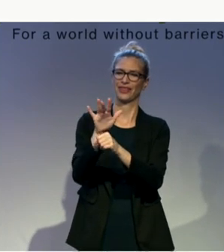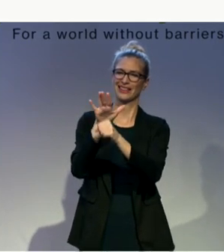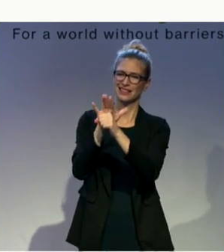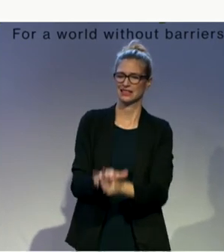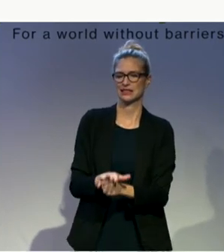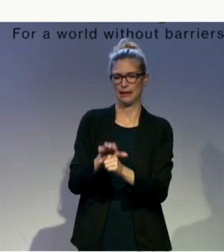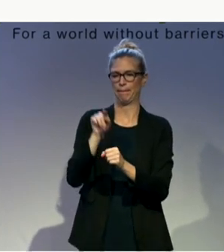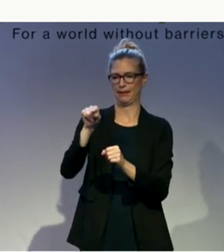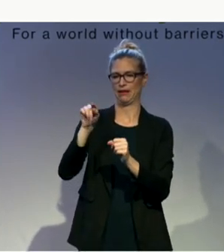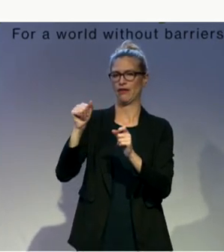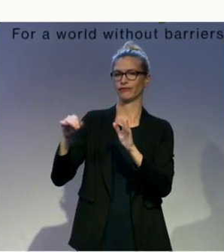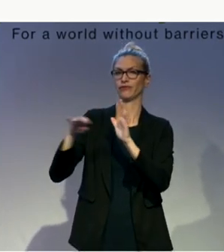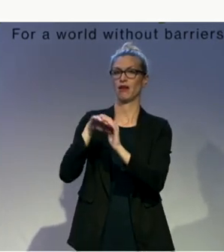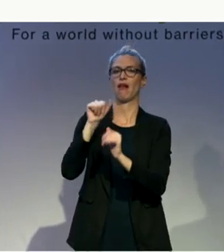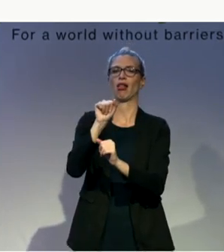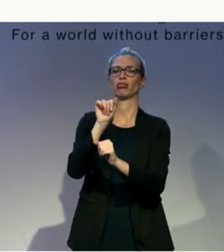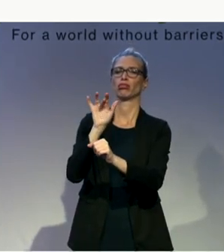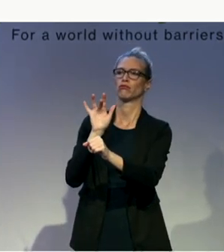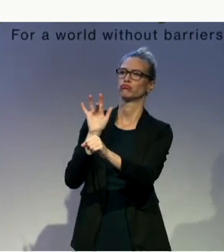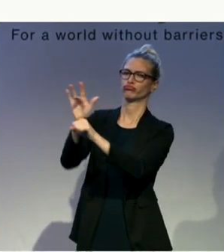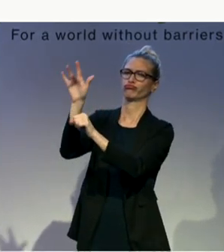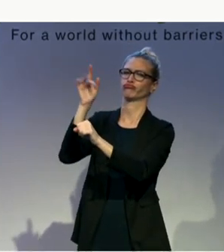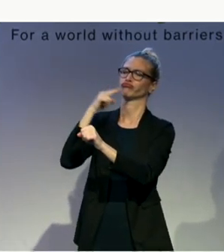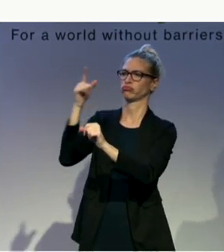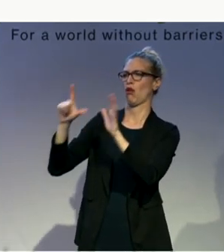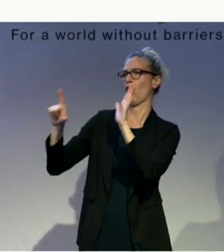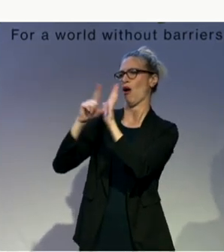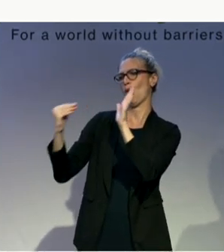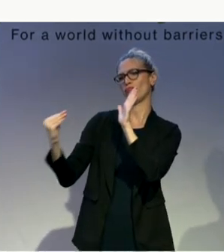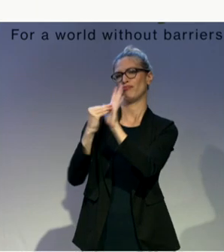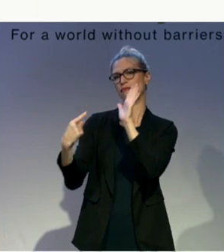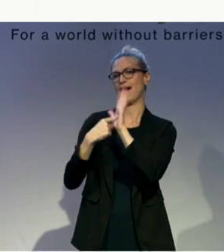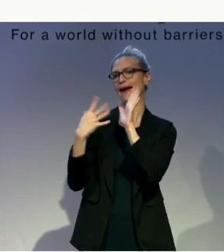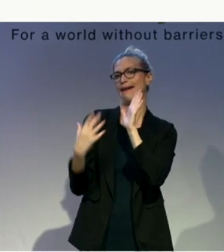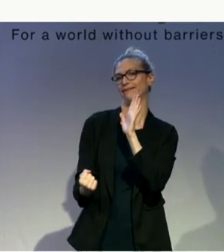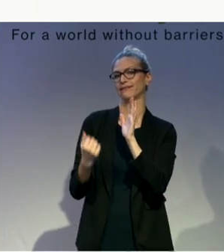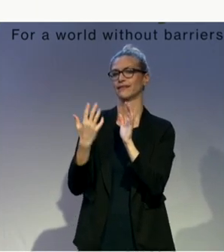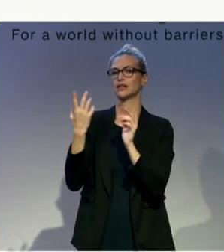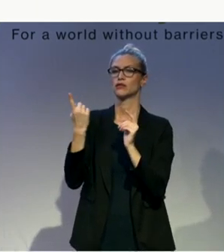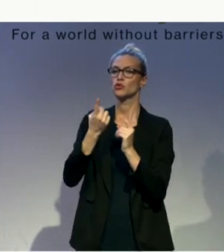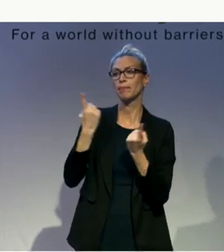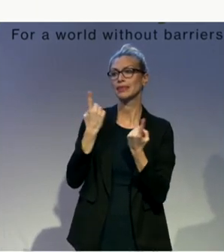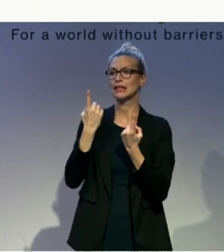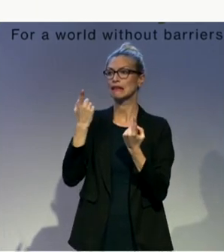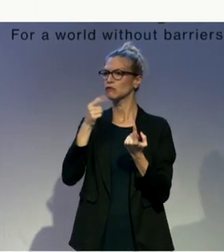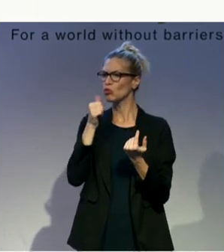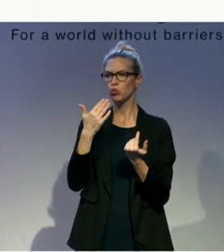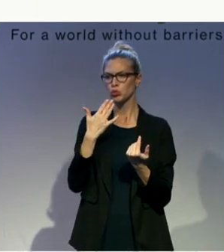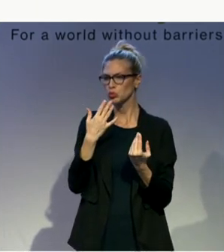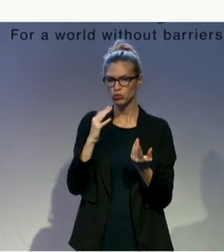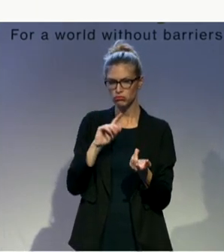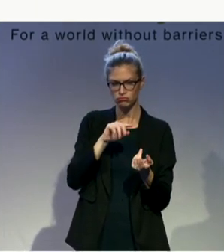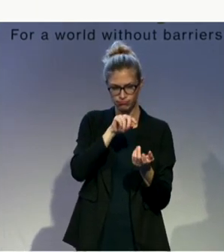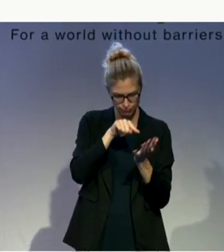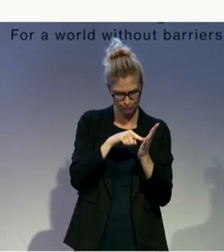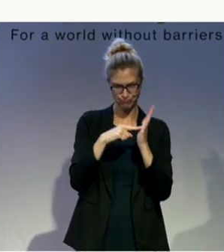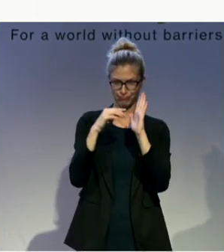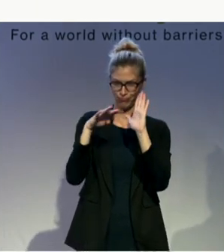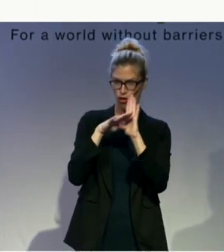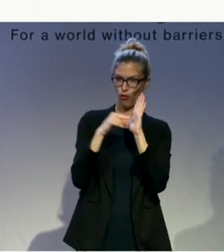perhaps there's some legal test case that we could pursue. But I'm not sure what the body would be that would hold them to account on